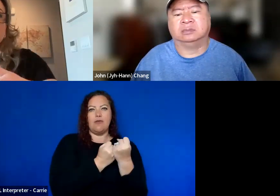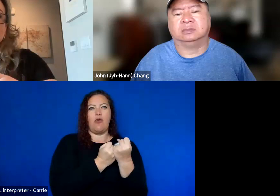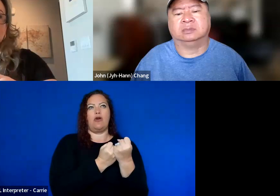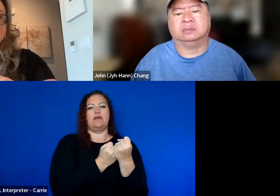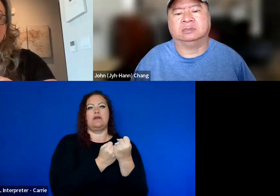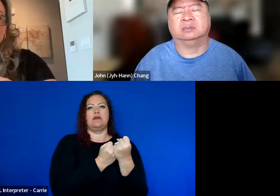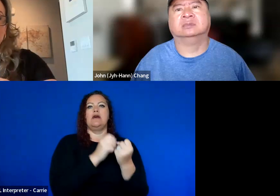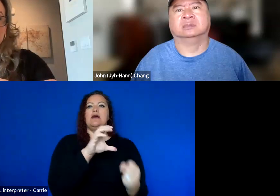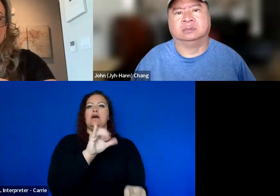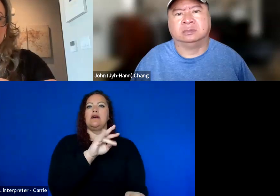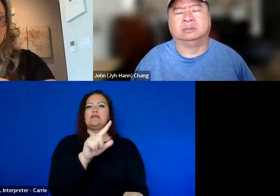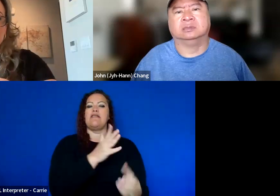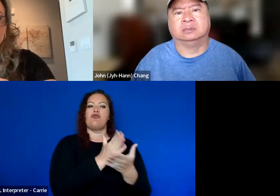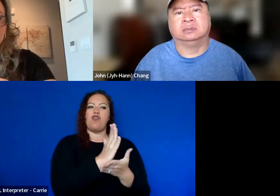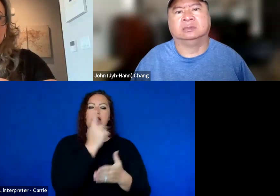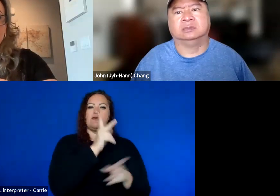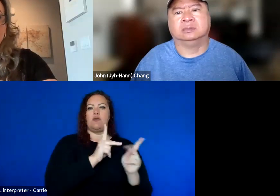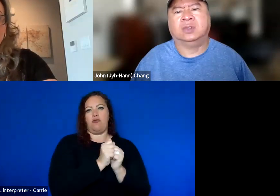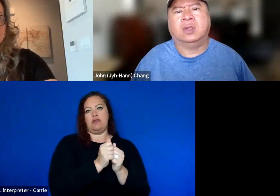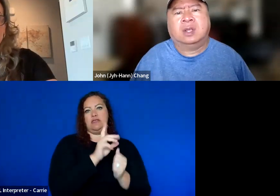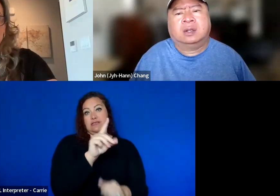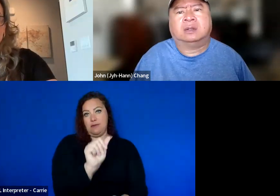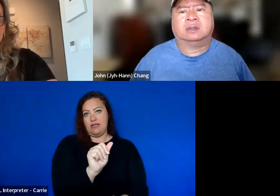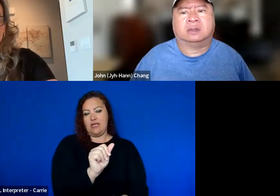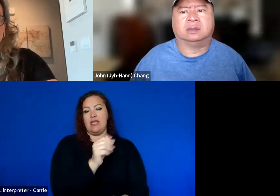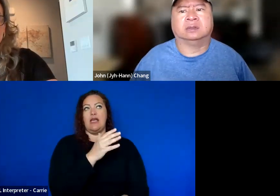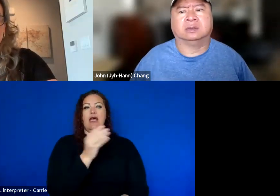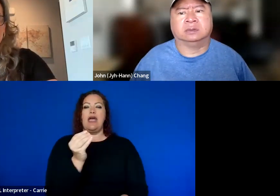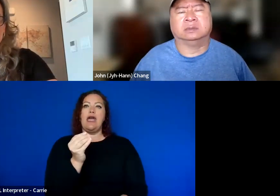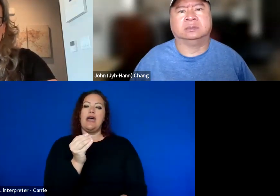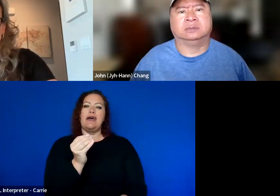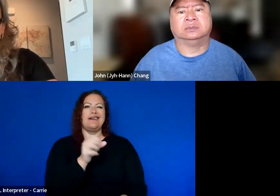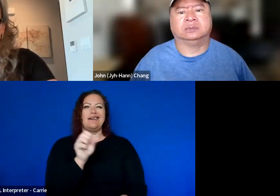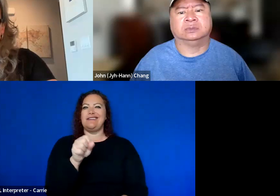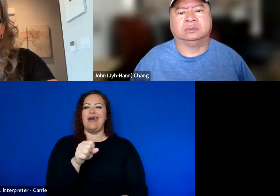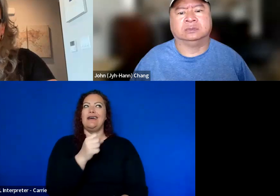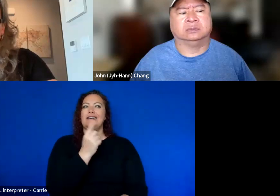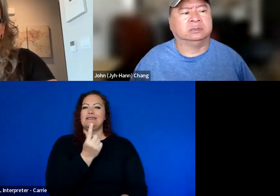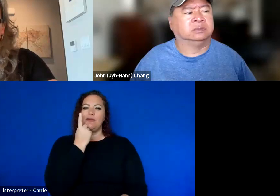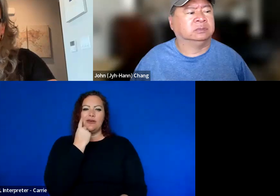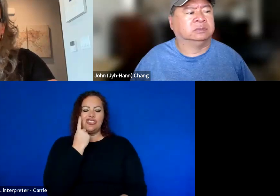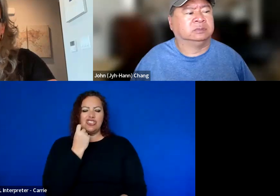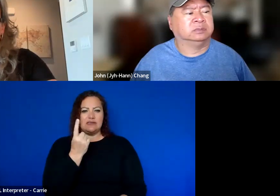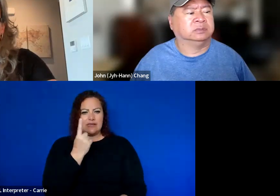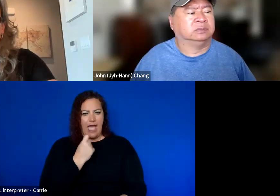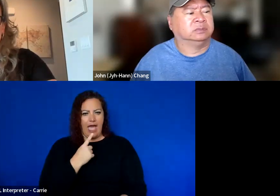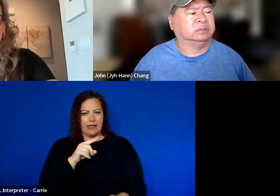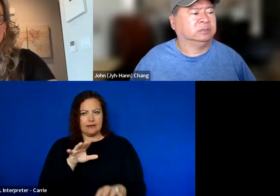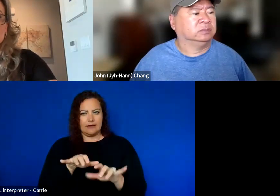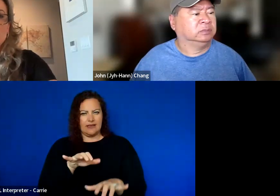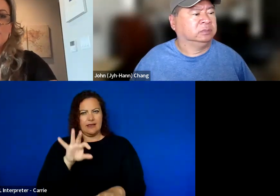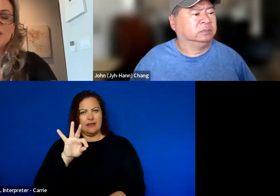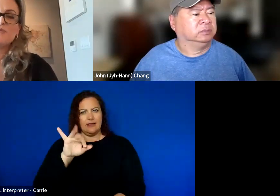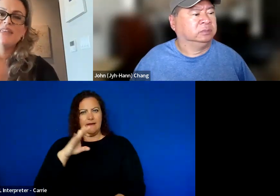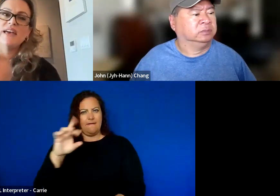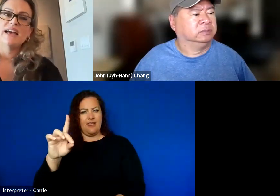civil rights for people with disability. And yeah, somebody just asked fixed.